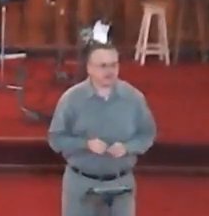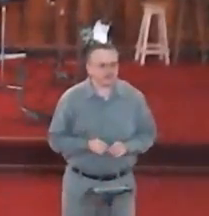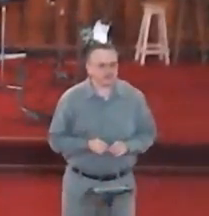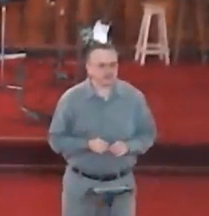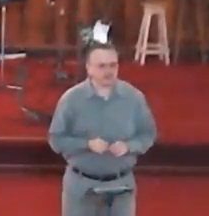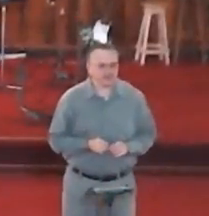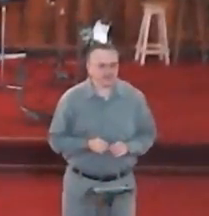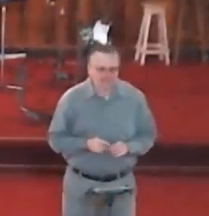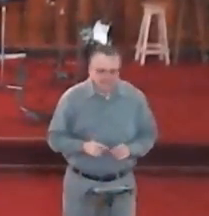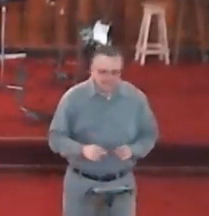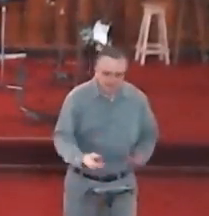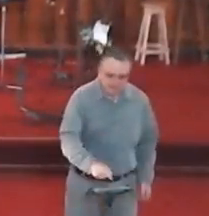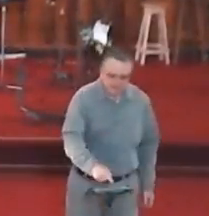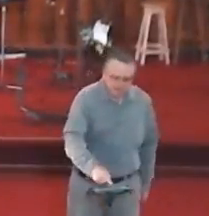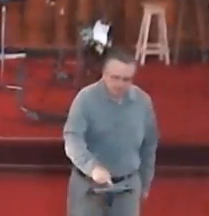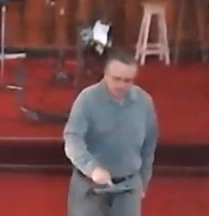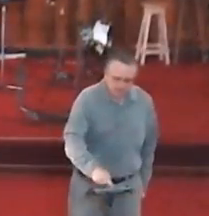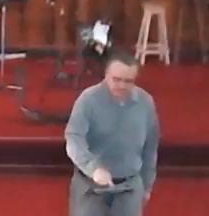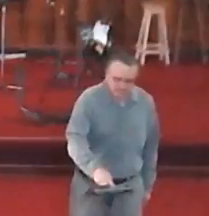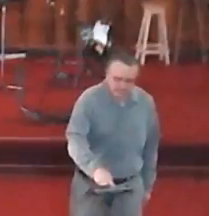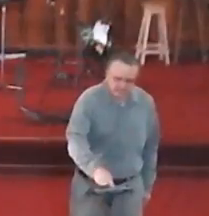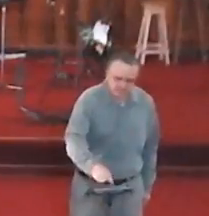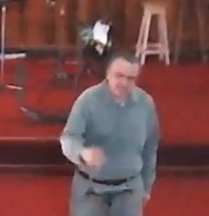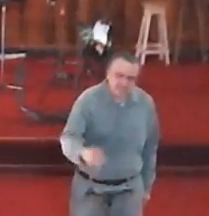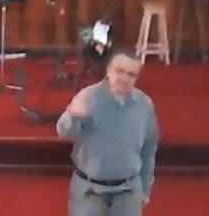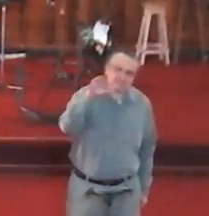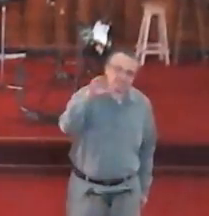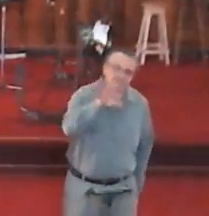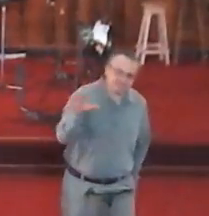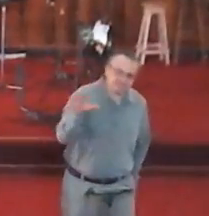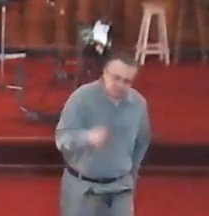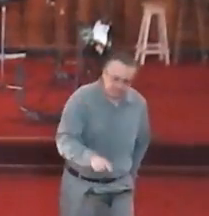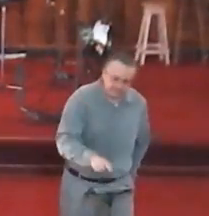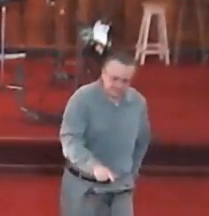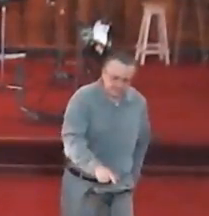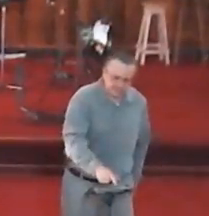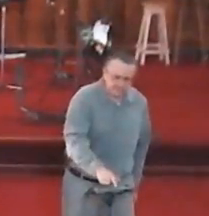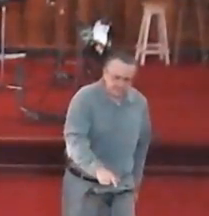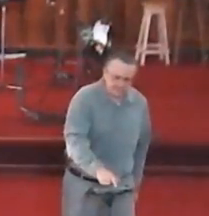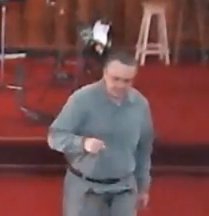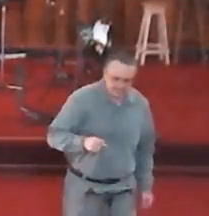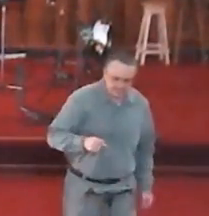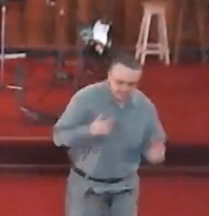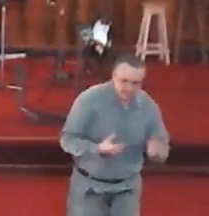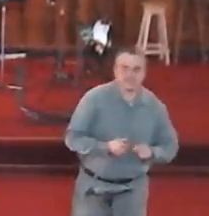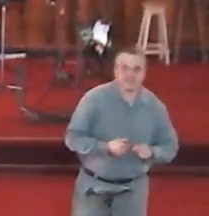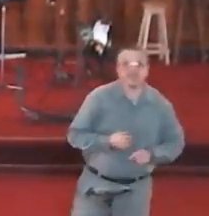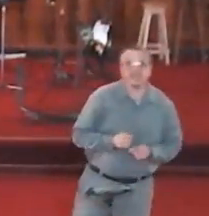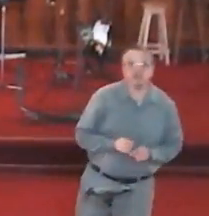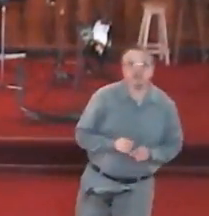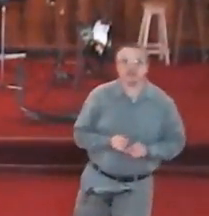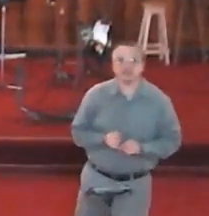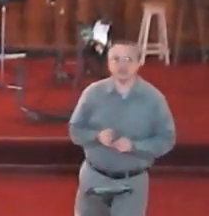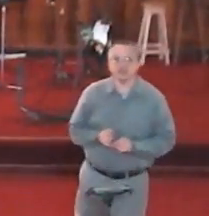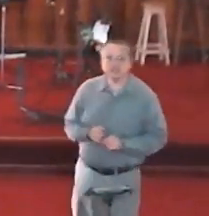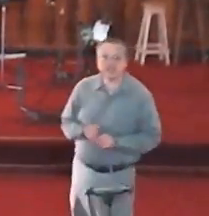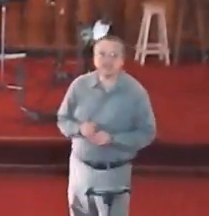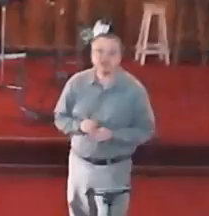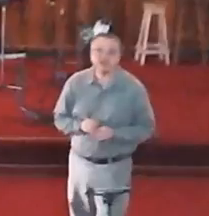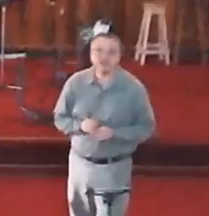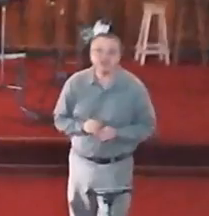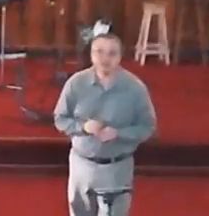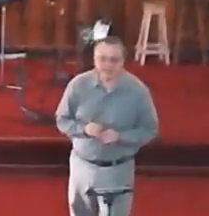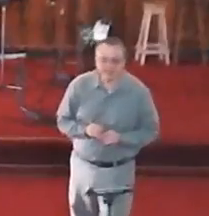to the words that they speak. Y comenzamos esta serie hablando de tres etapas: la lengua expuesta, la lengua renovada